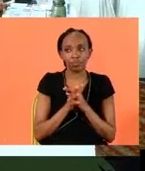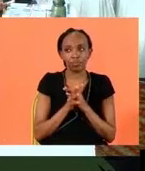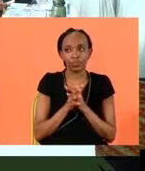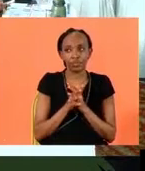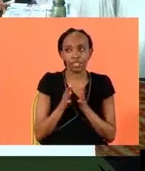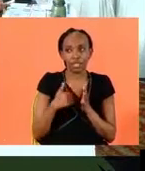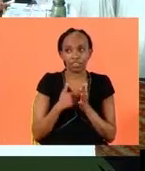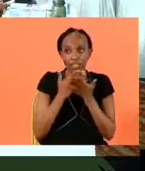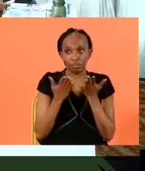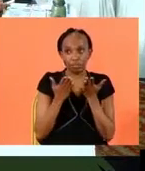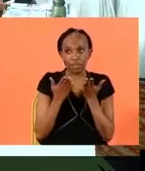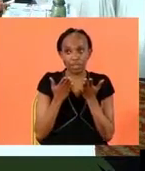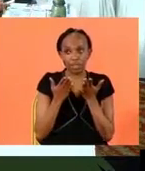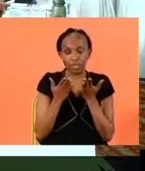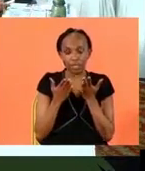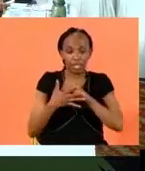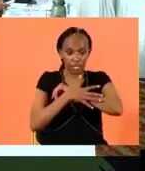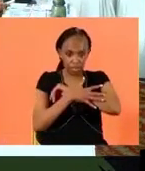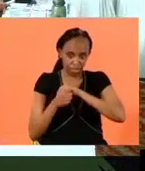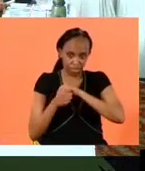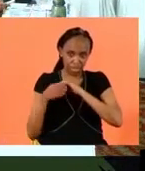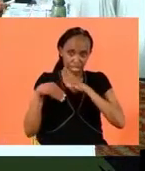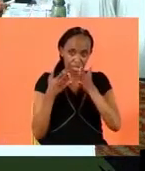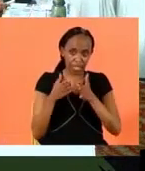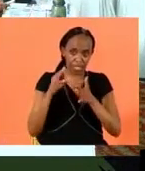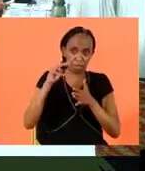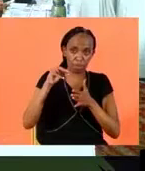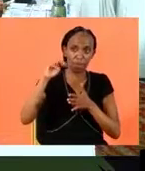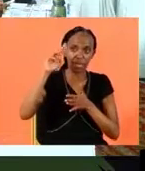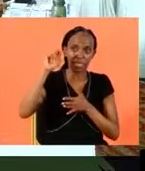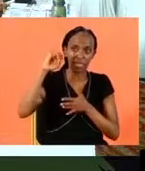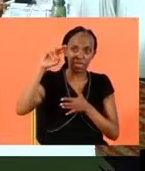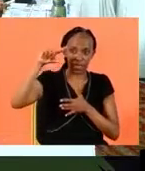is some embezzlement in this mining sector.